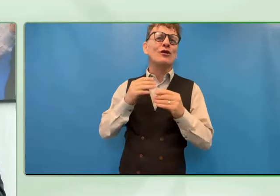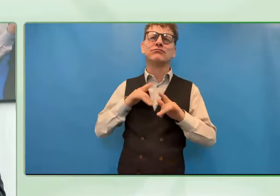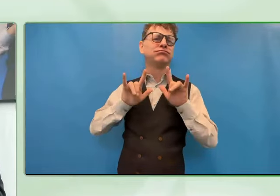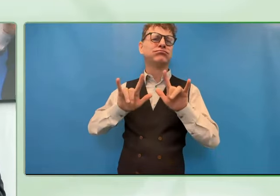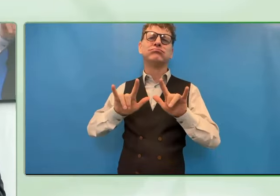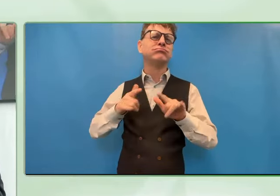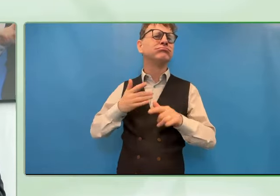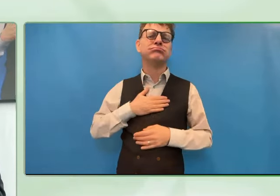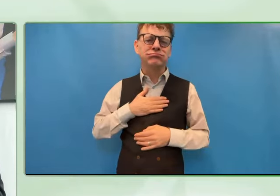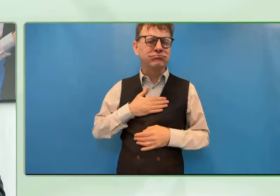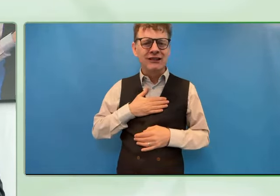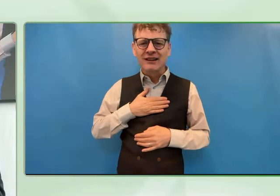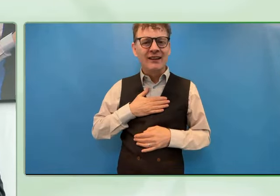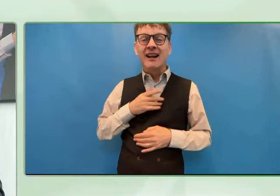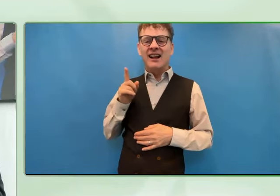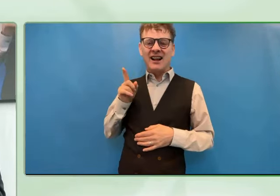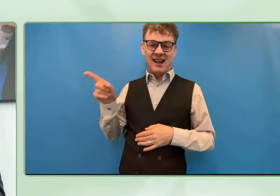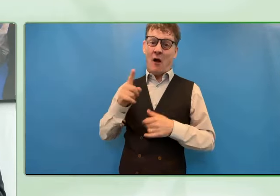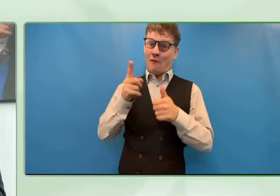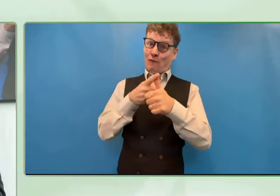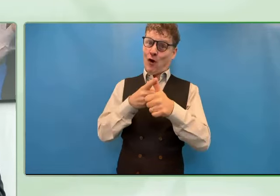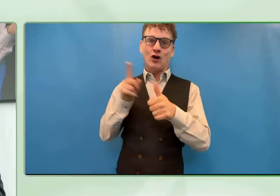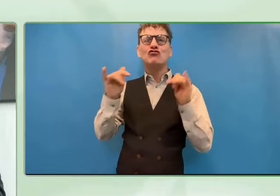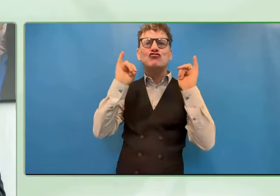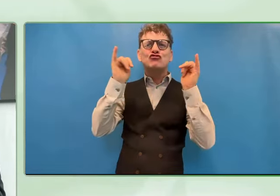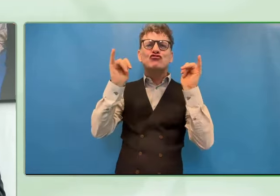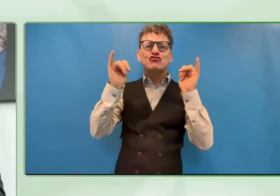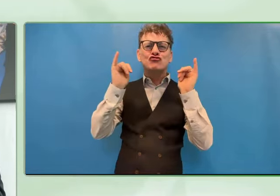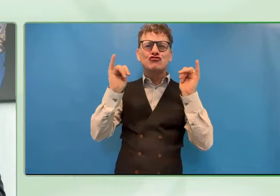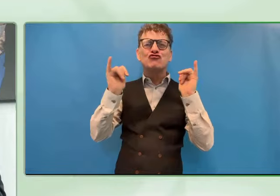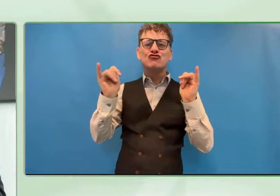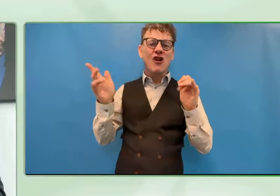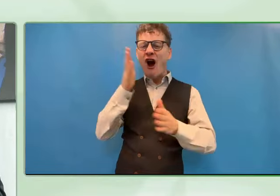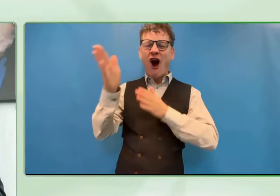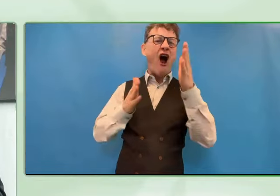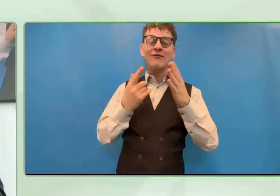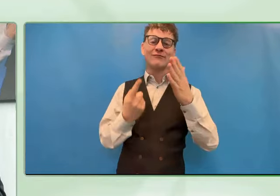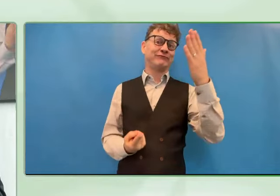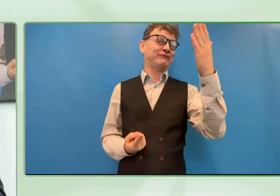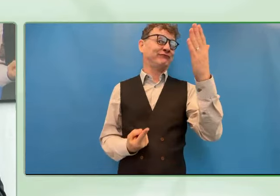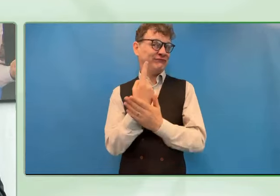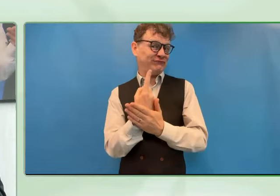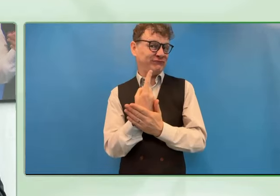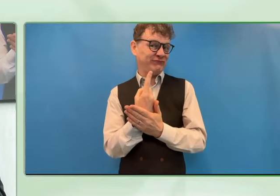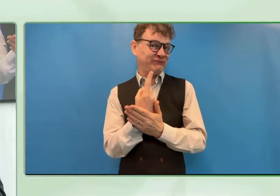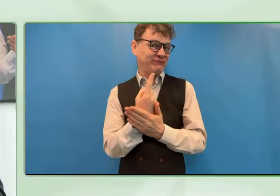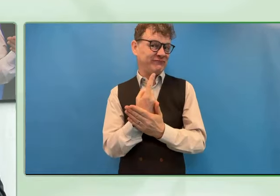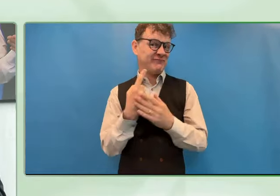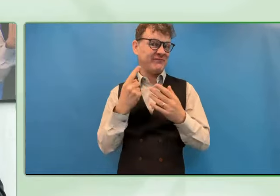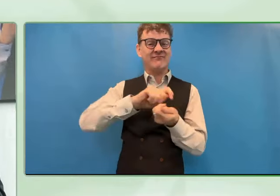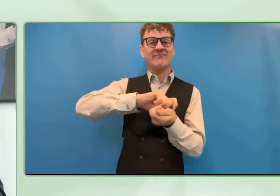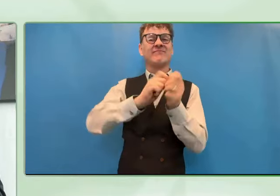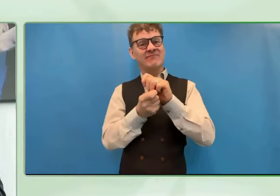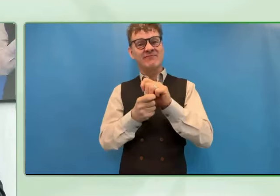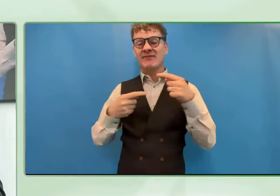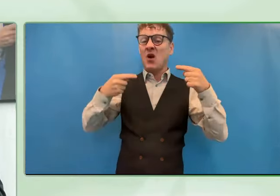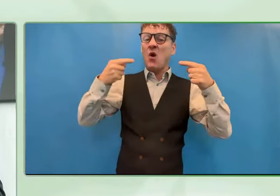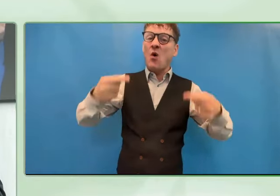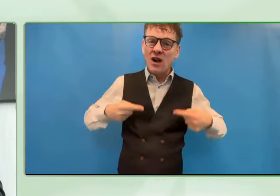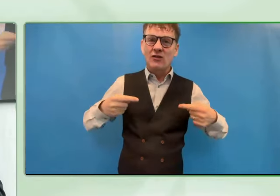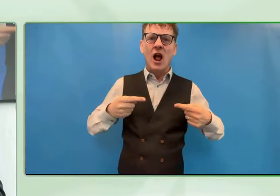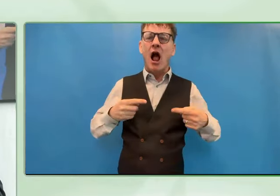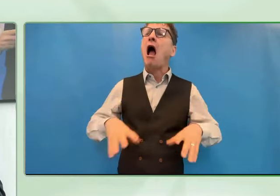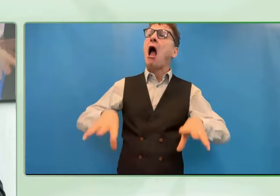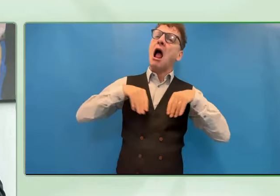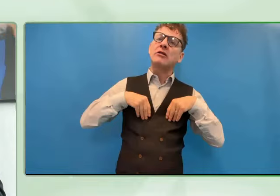that you were just like a party boy at first, and then this, tragedy happens to you, and you weren't willing to necessarily accept it, right?